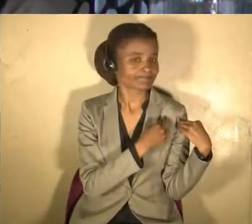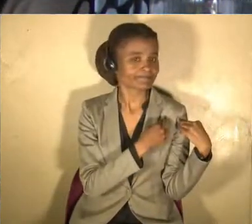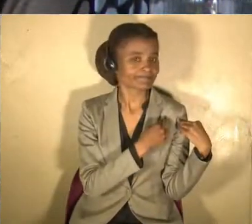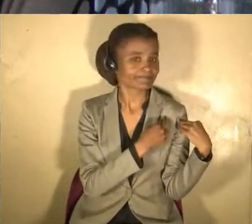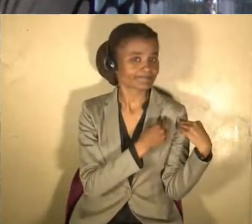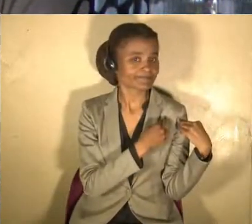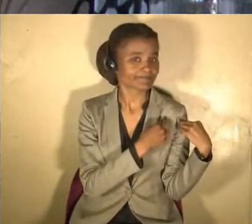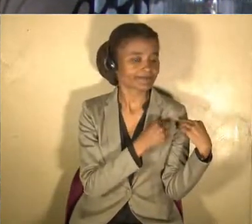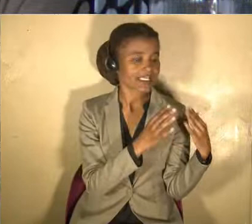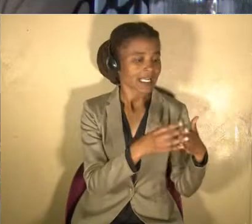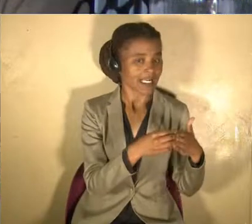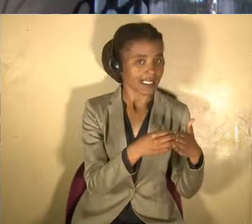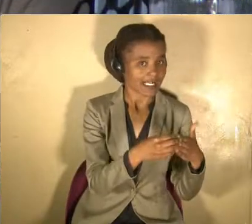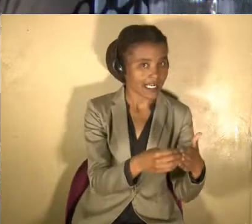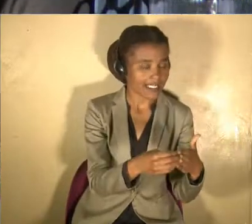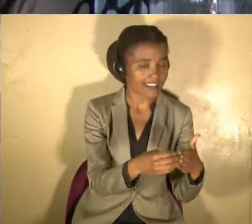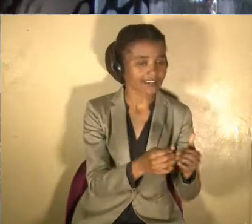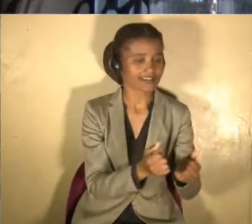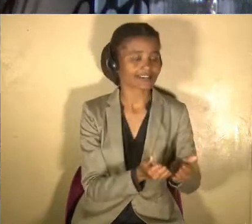And